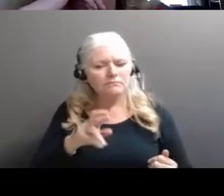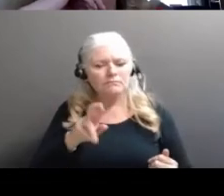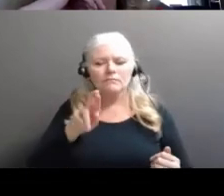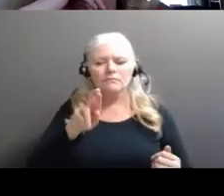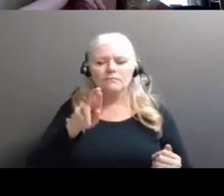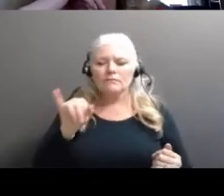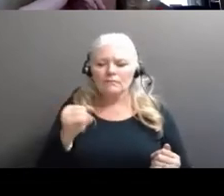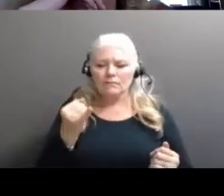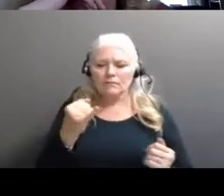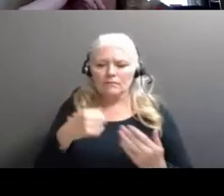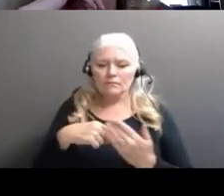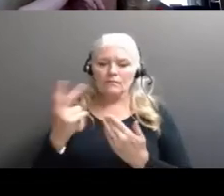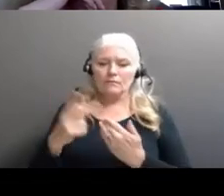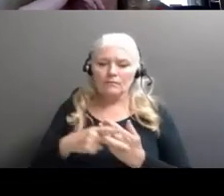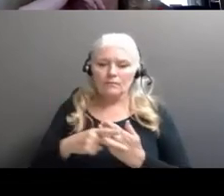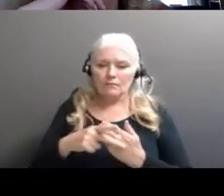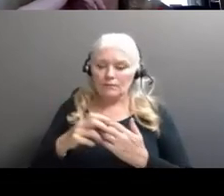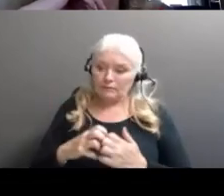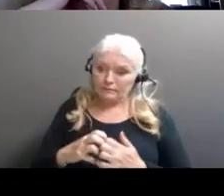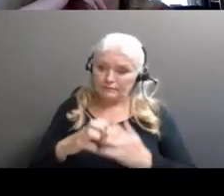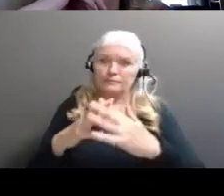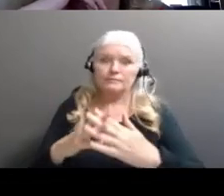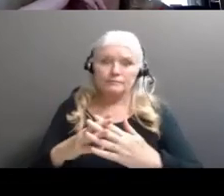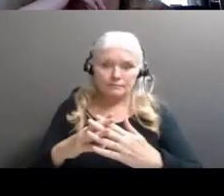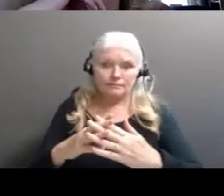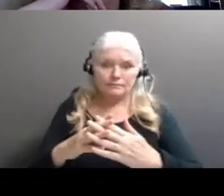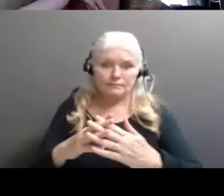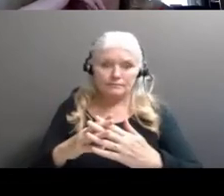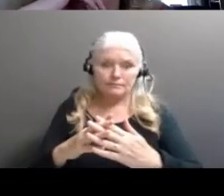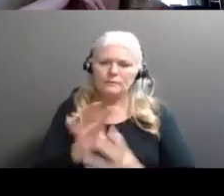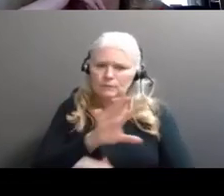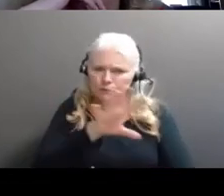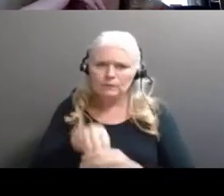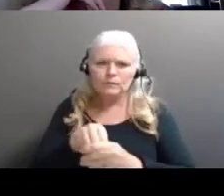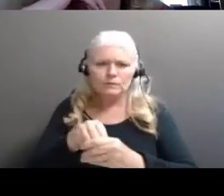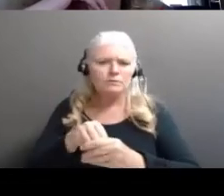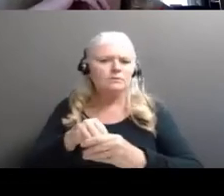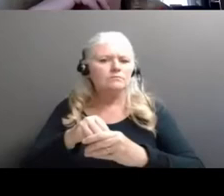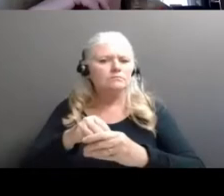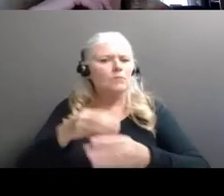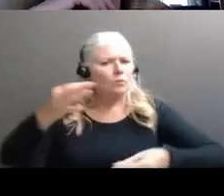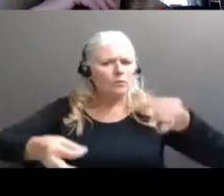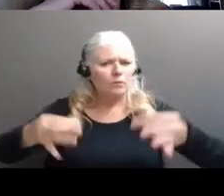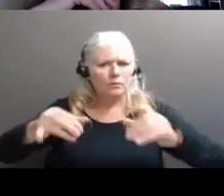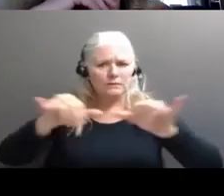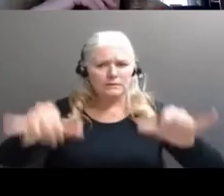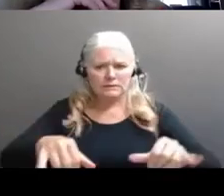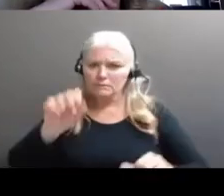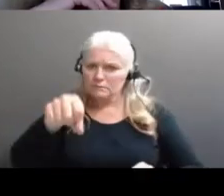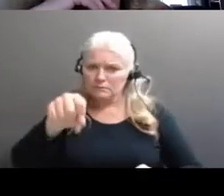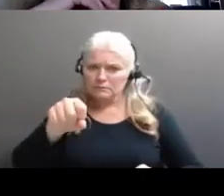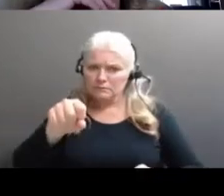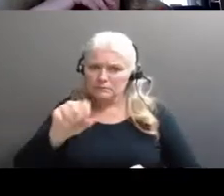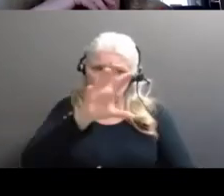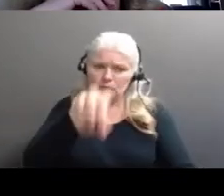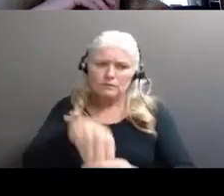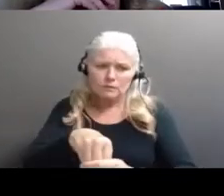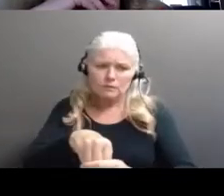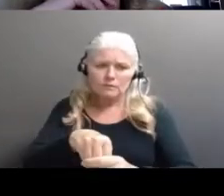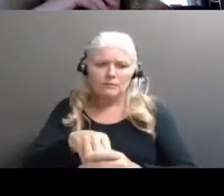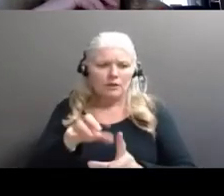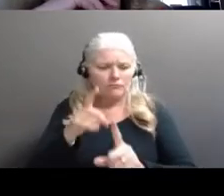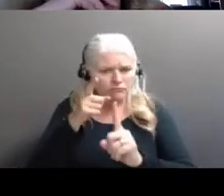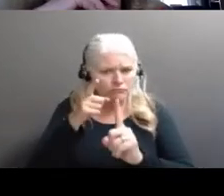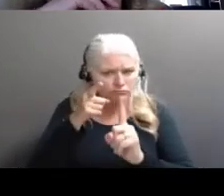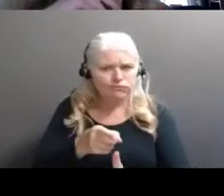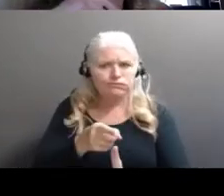alongside or even embedded within the criminal justice system. that are oriented and very helpful